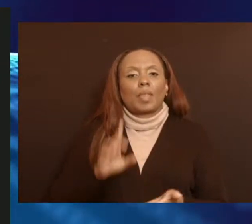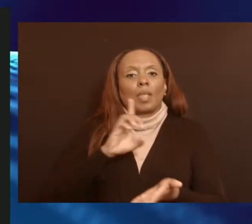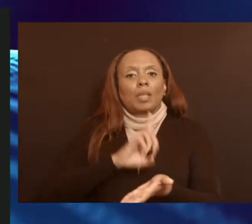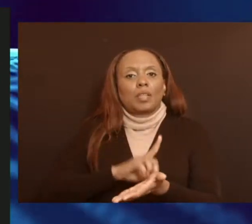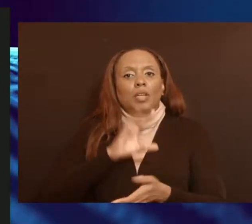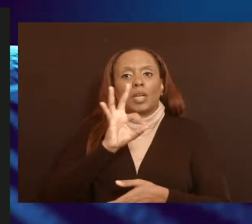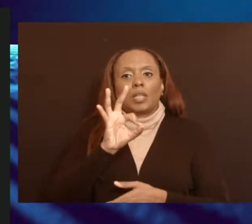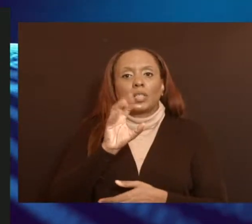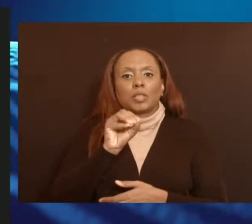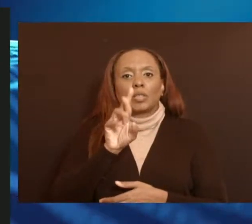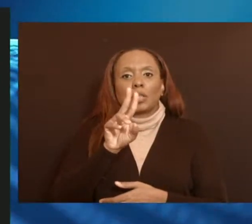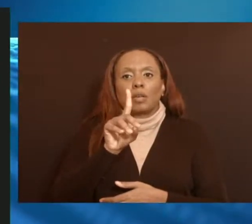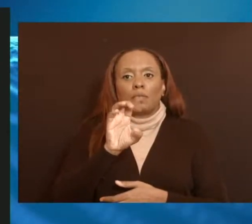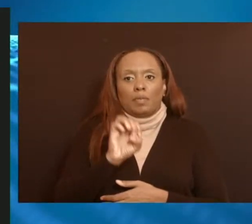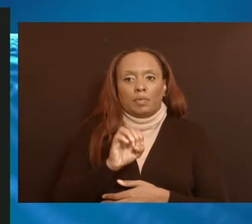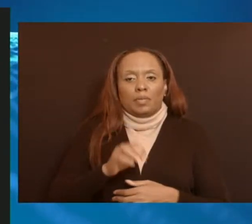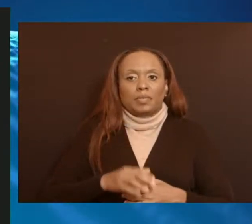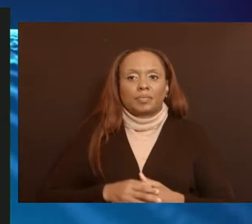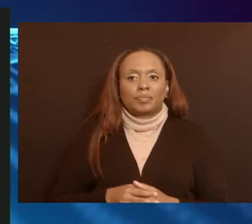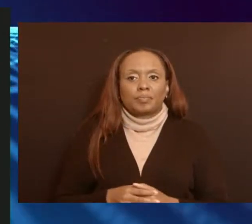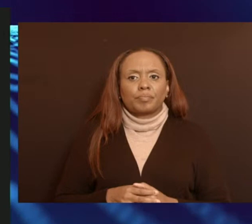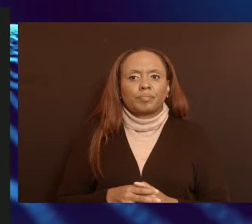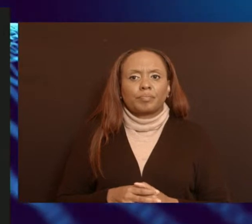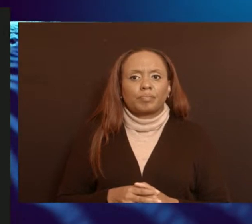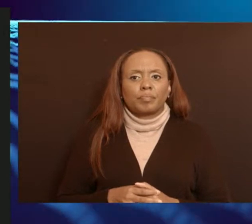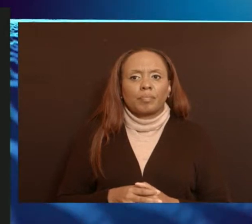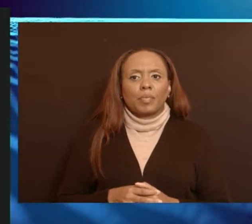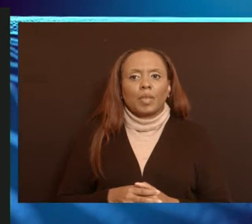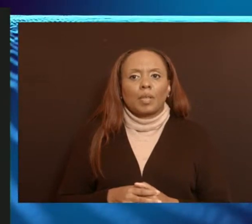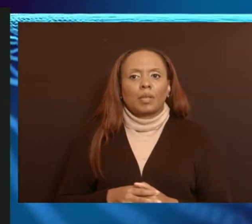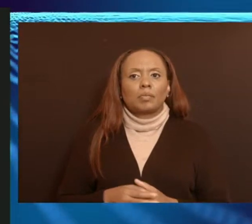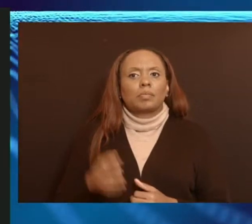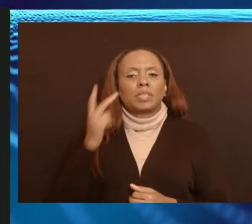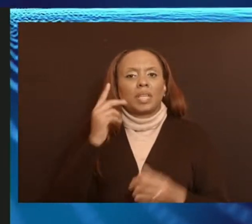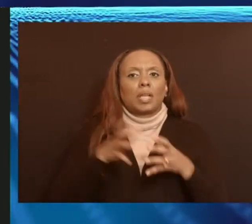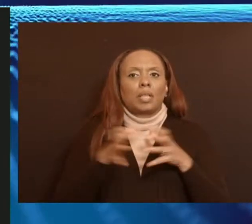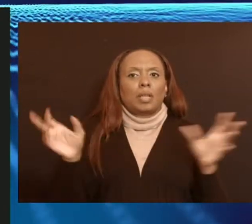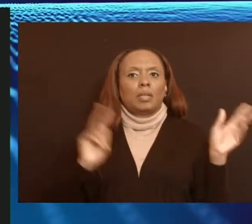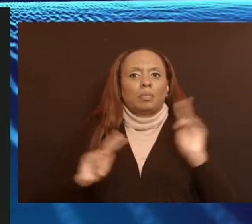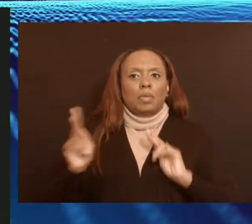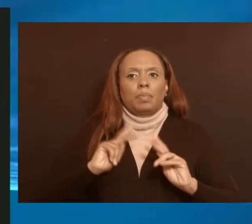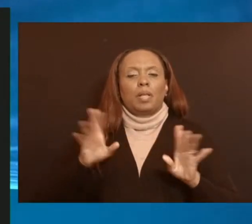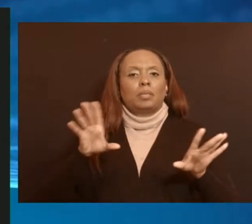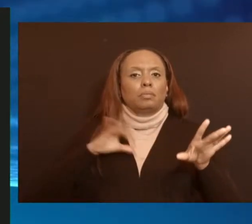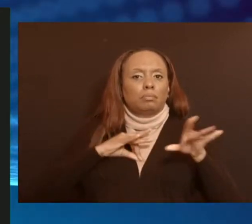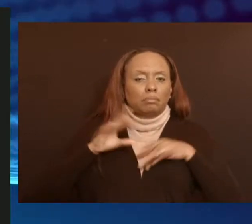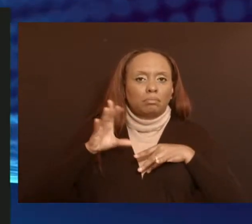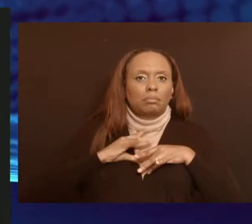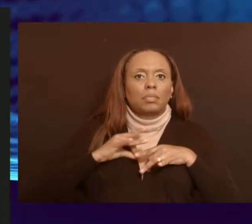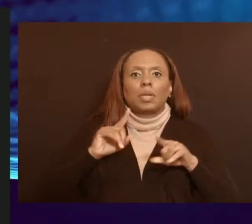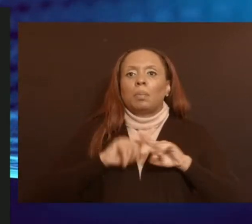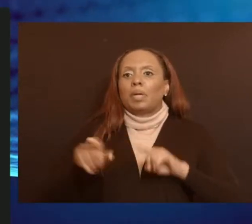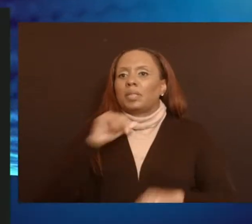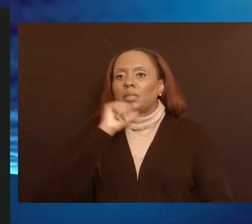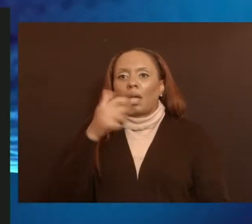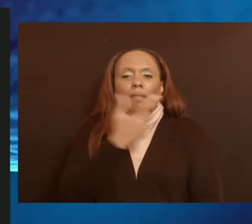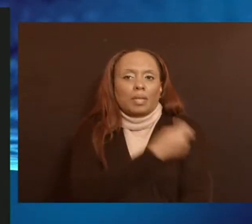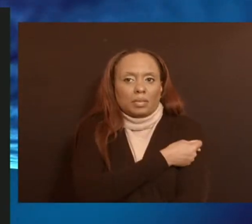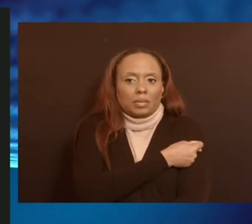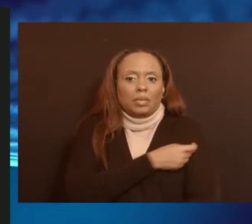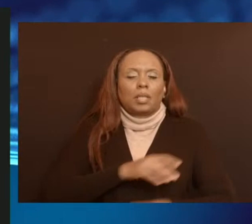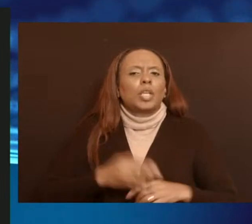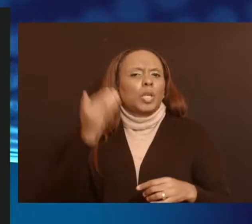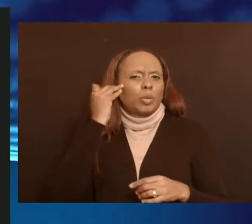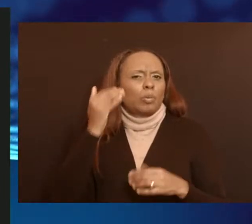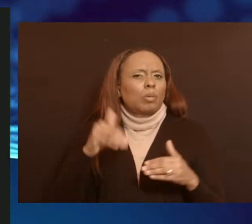regard to the cases that we are seeing, most are unvaccinated. So minors would fall under this because they don't qualify for the vaccine right now. Have